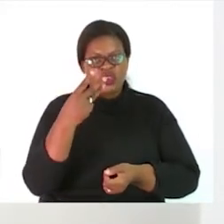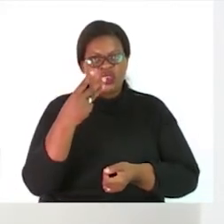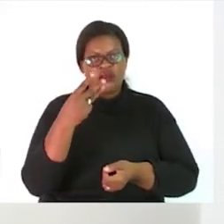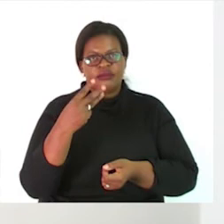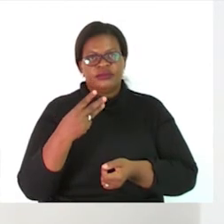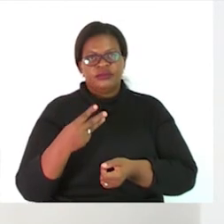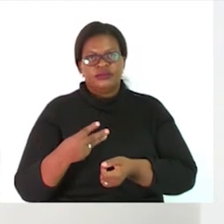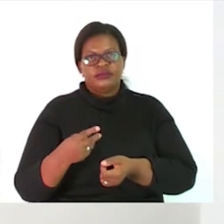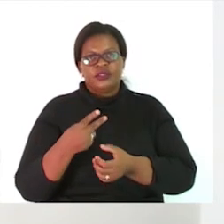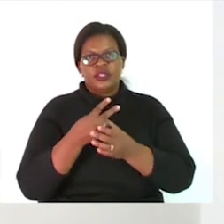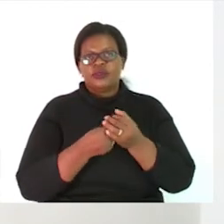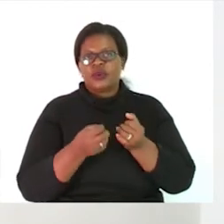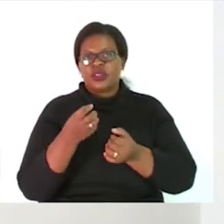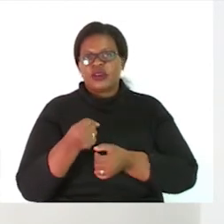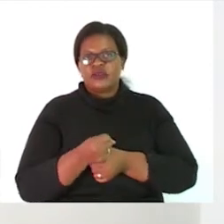3,